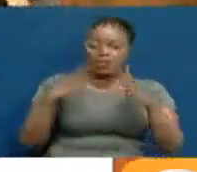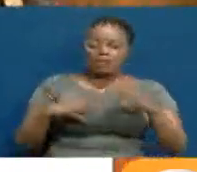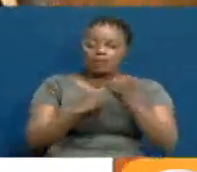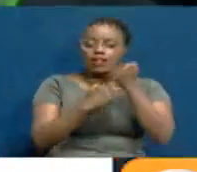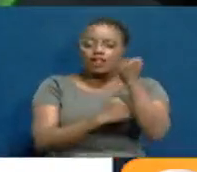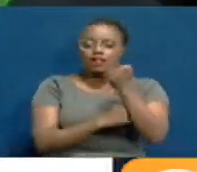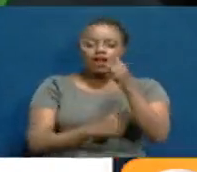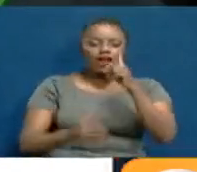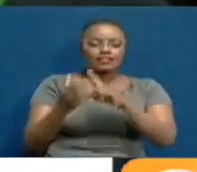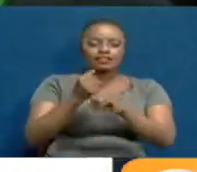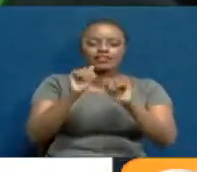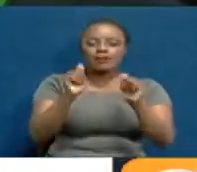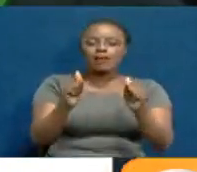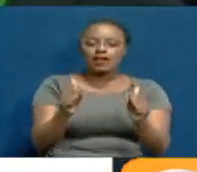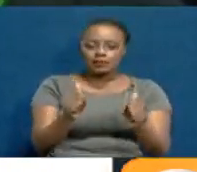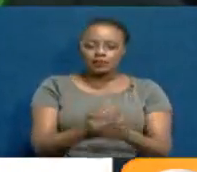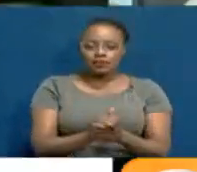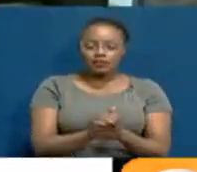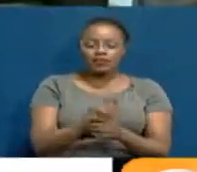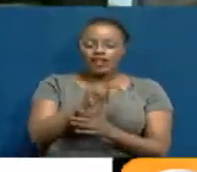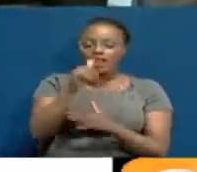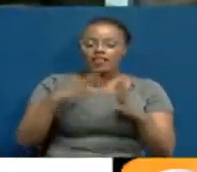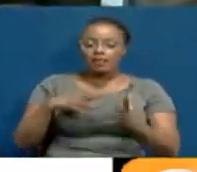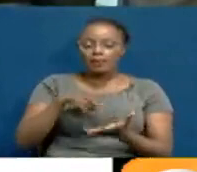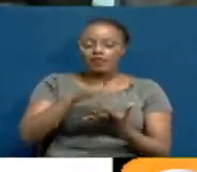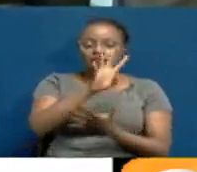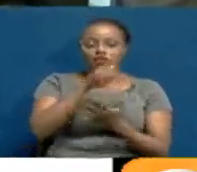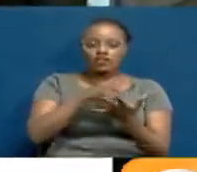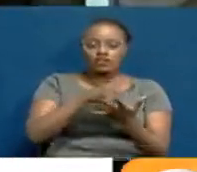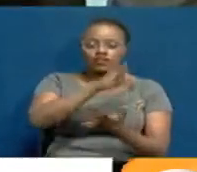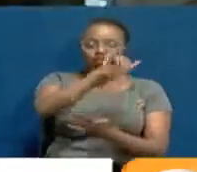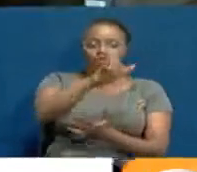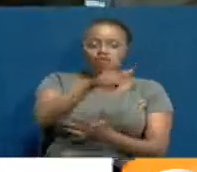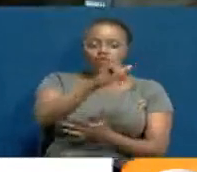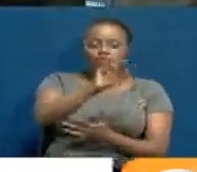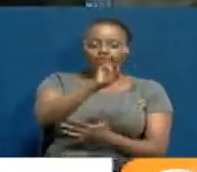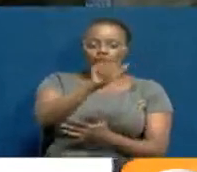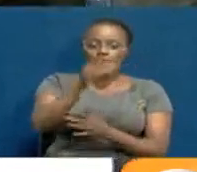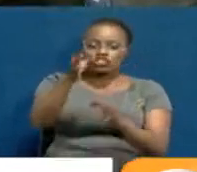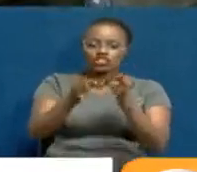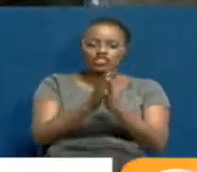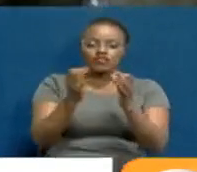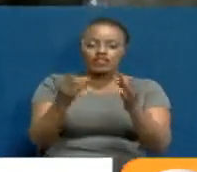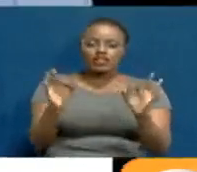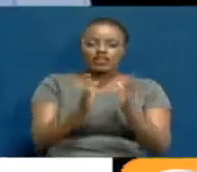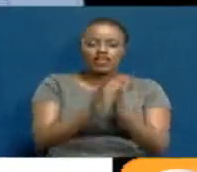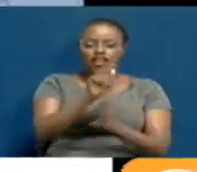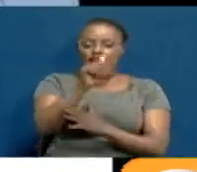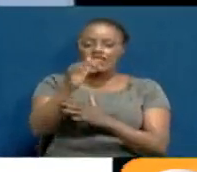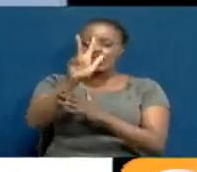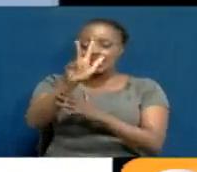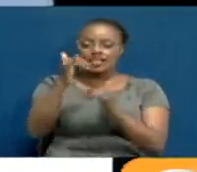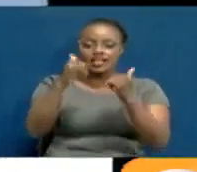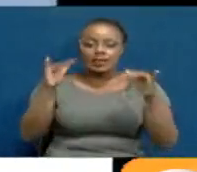mkono haikuwa na ukamilifu. Wagombea wengine wanne akiwemo Justus Juma wa chama cha Justice and Freedom na wagombea huru